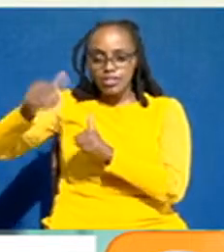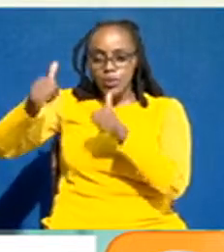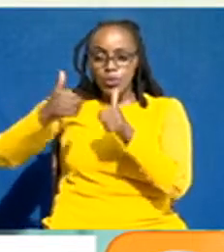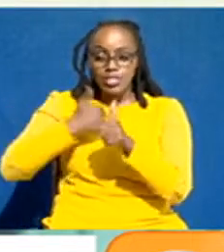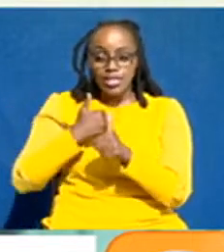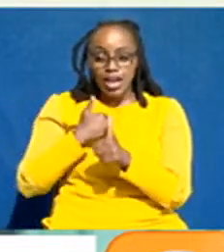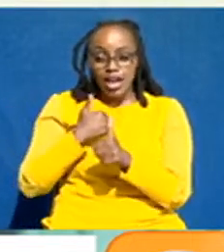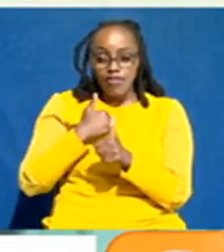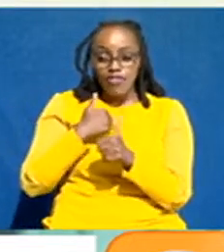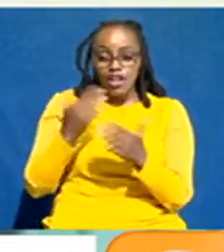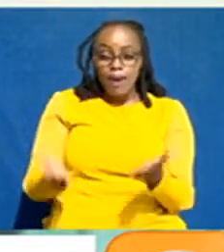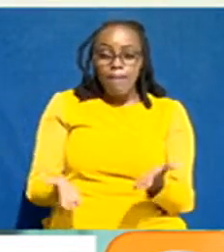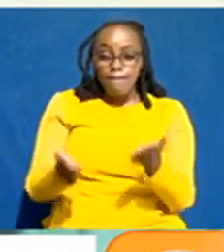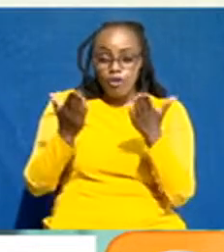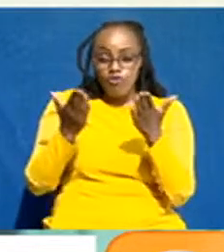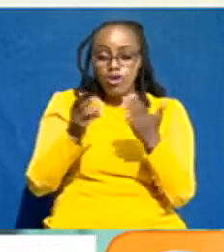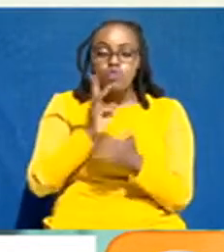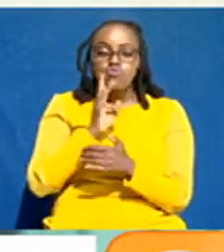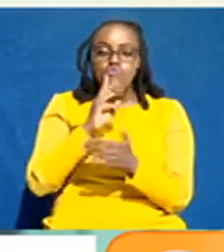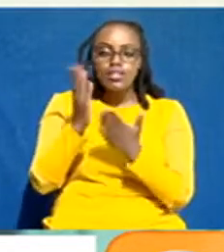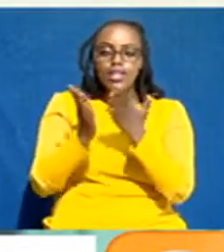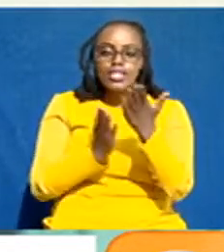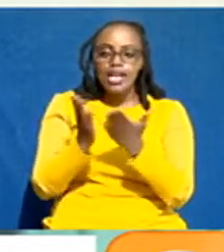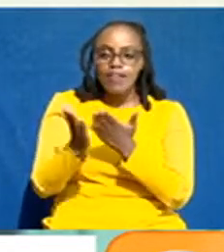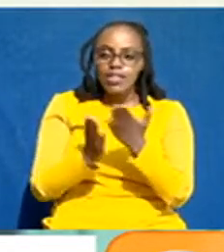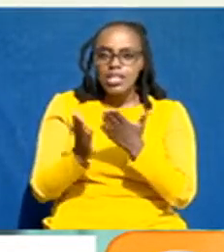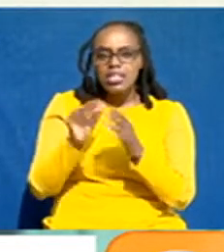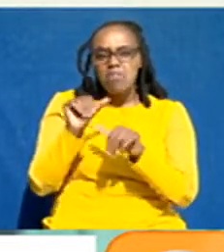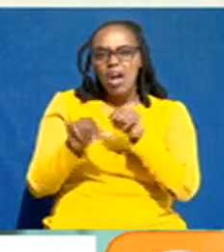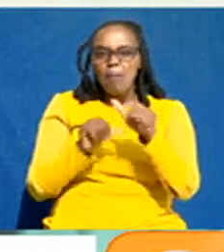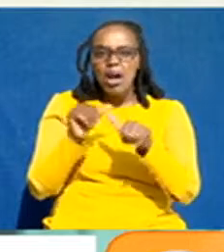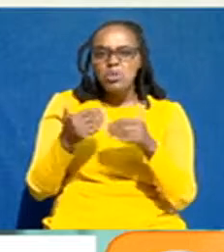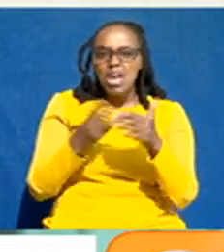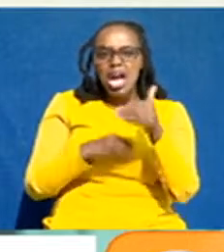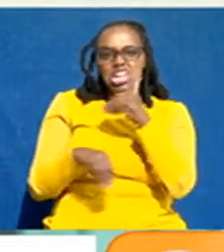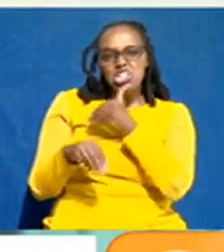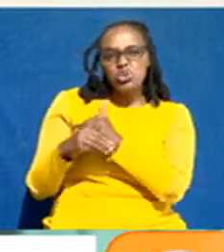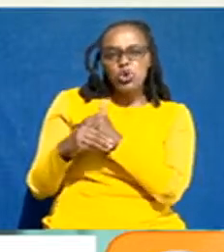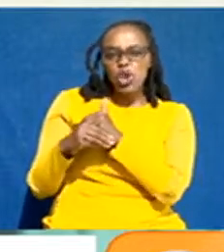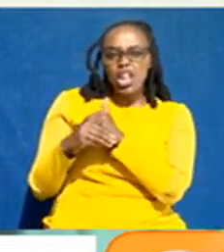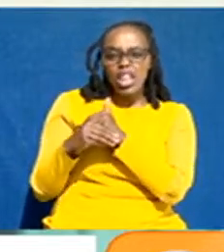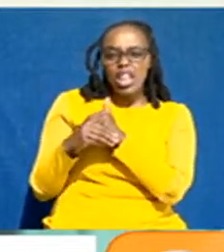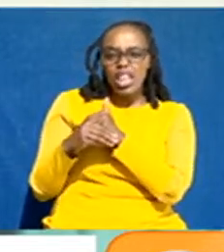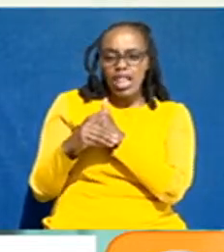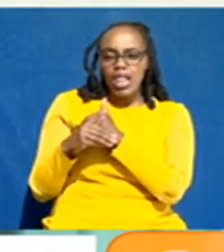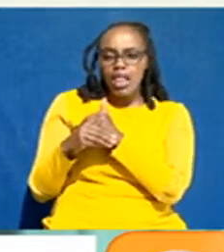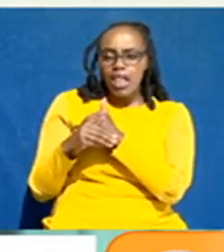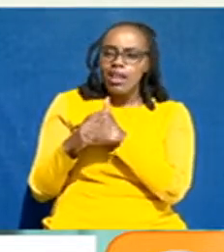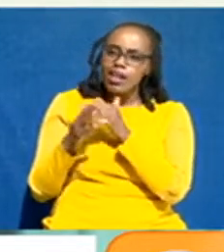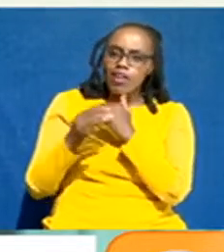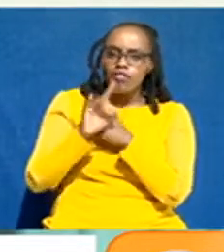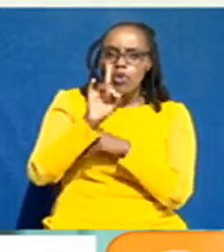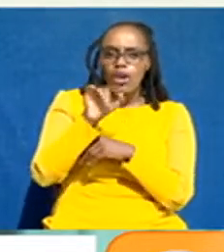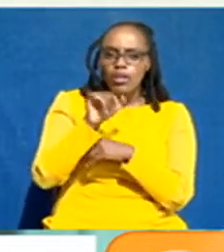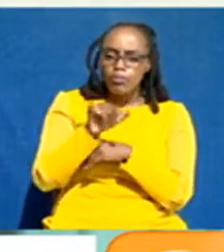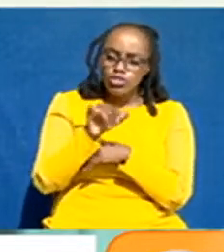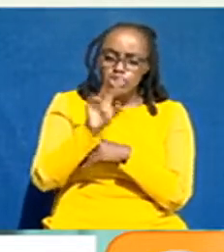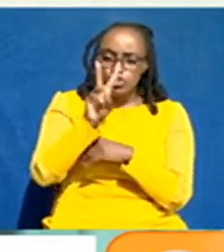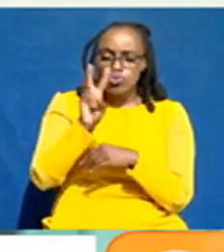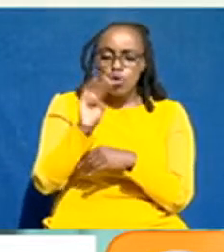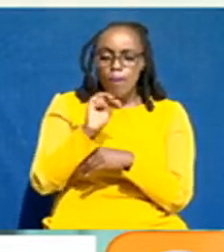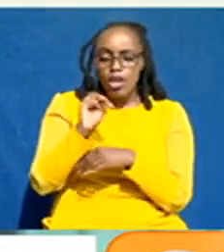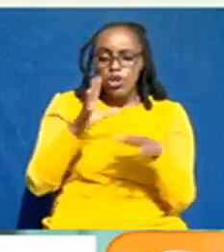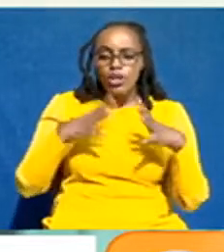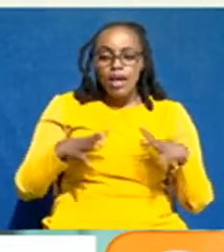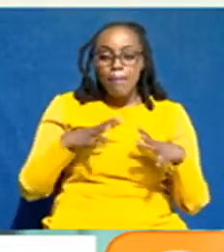with improved water services for an additional, for a population of about 1.2 million people. Okay,